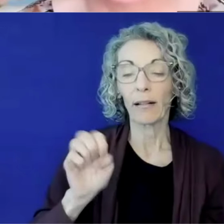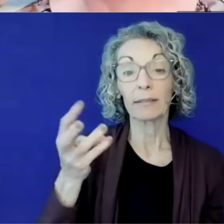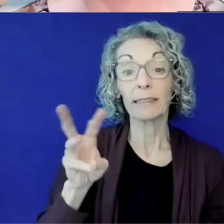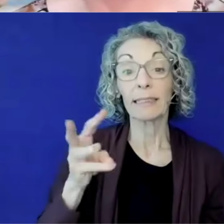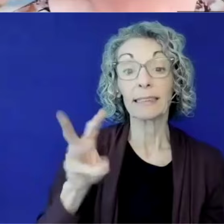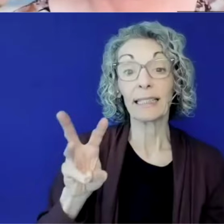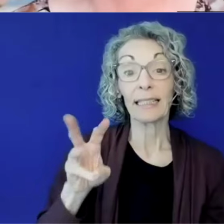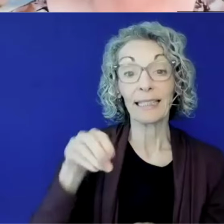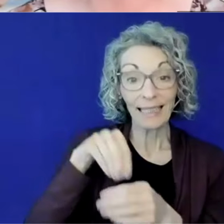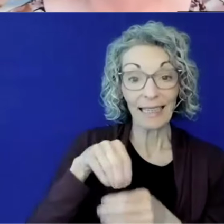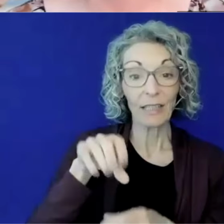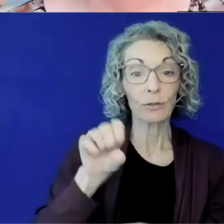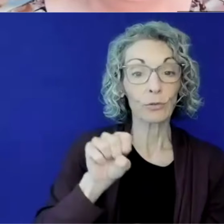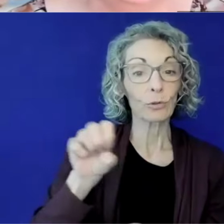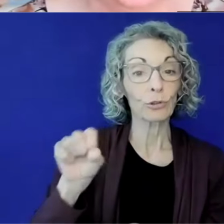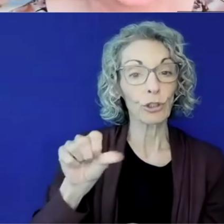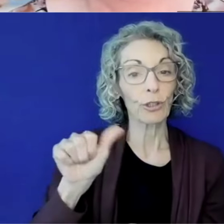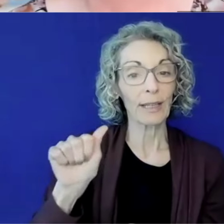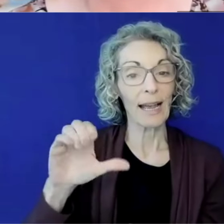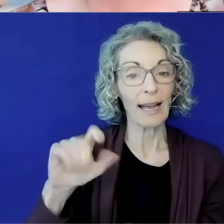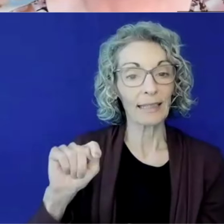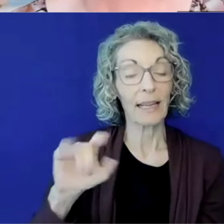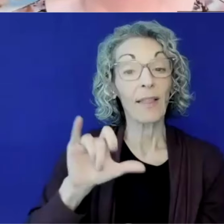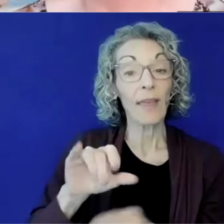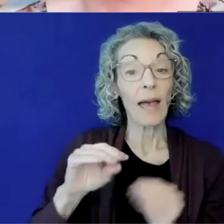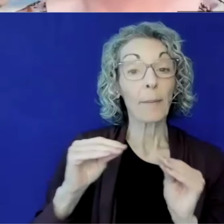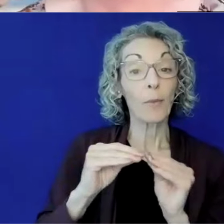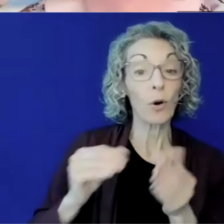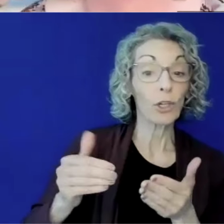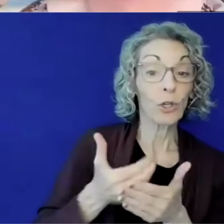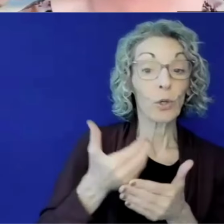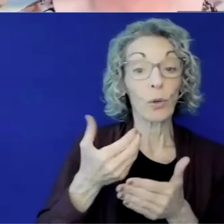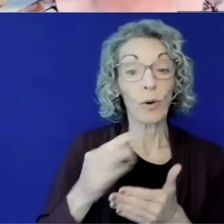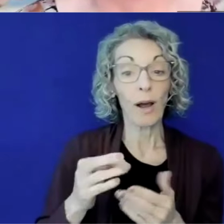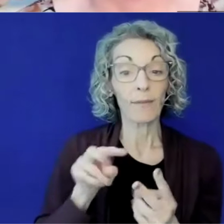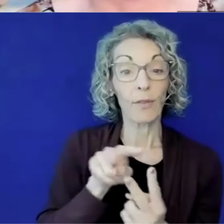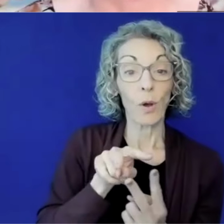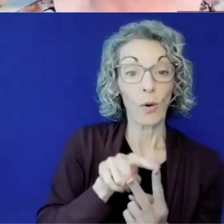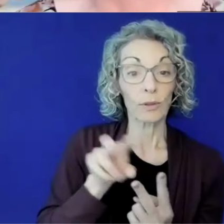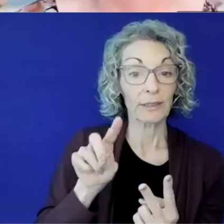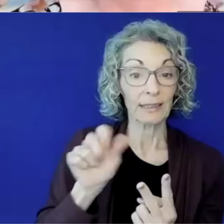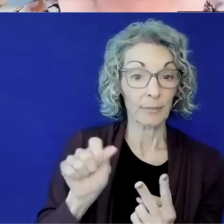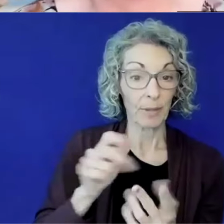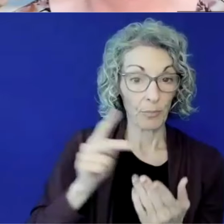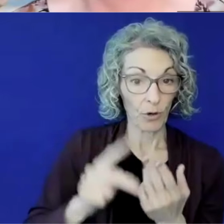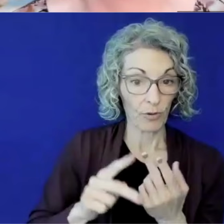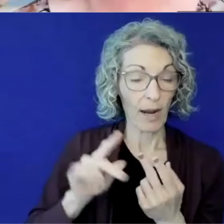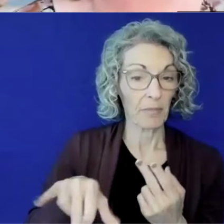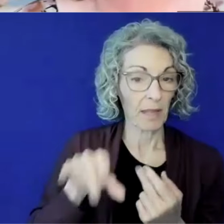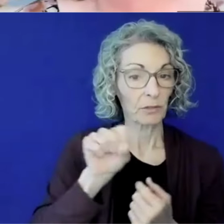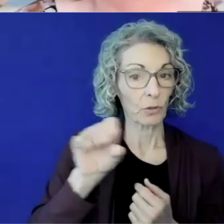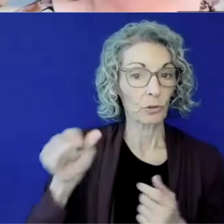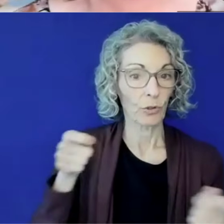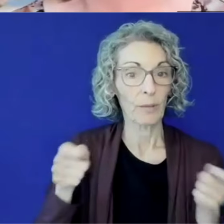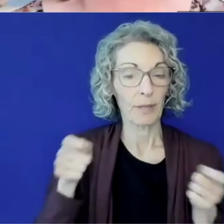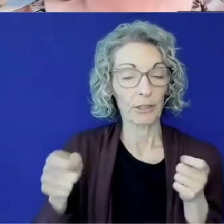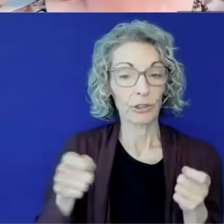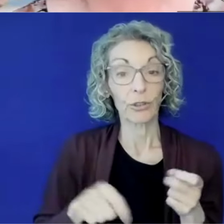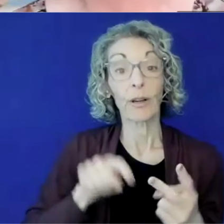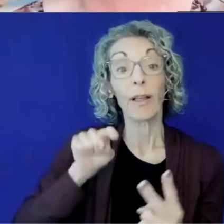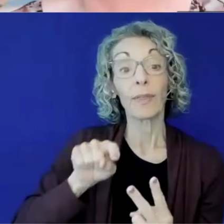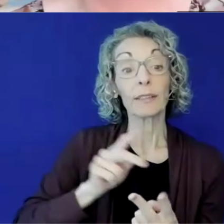Security Act. And it's the newer of the two disability programs that Social Security administers. This